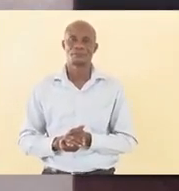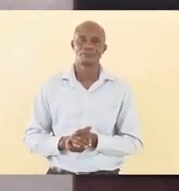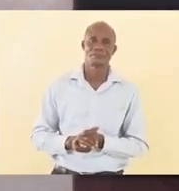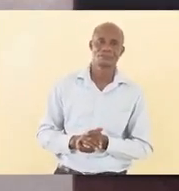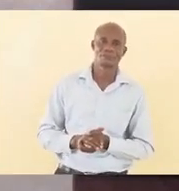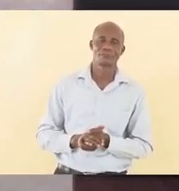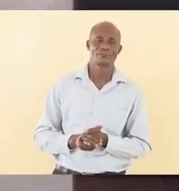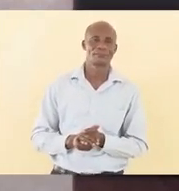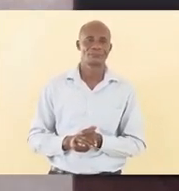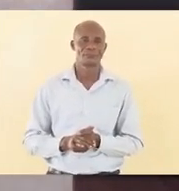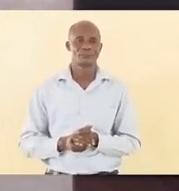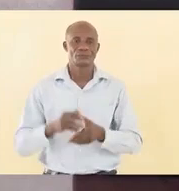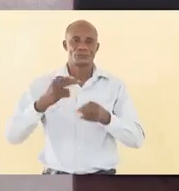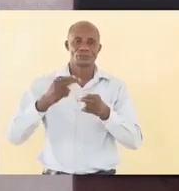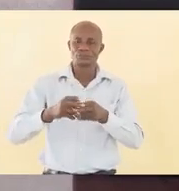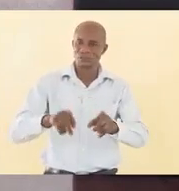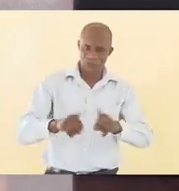an organist. That's the role he's playing.